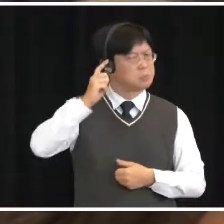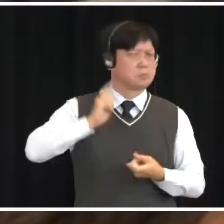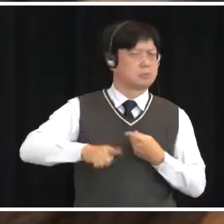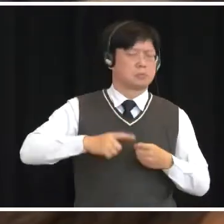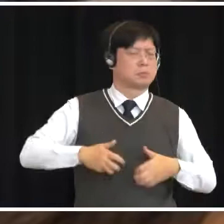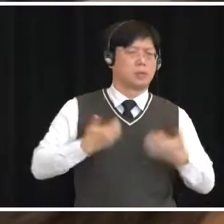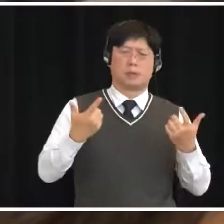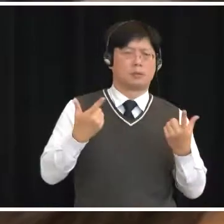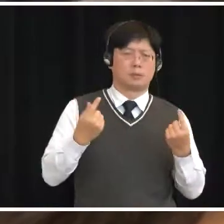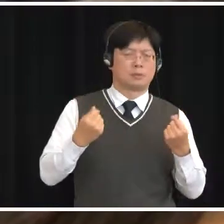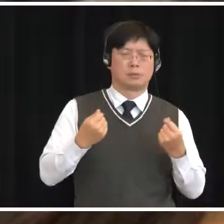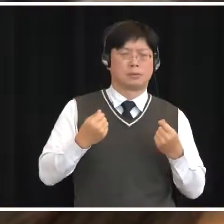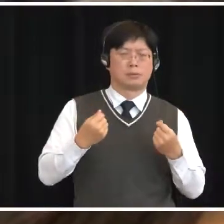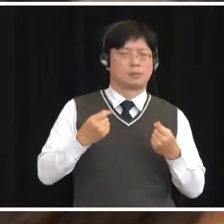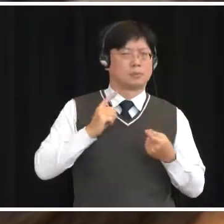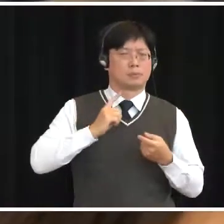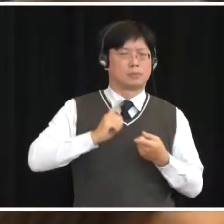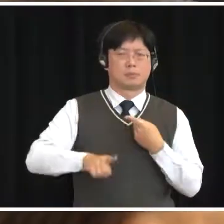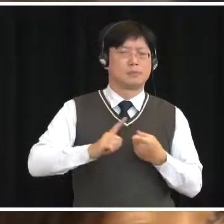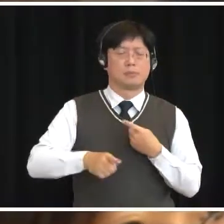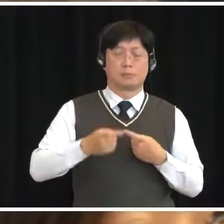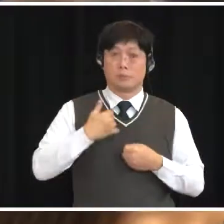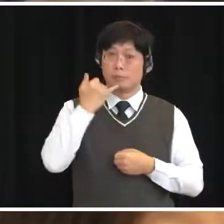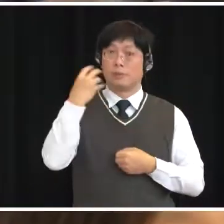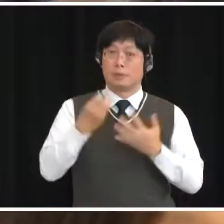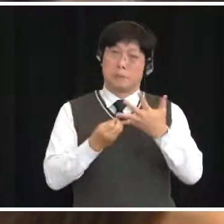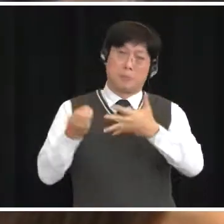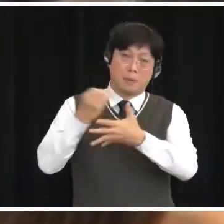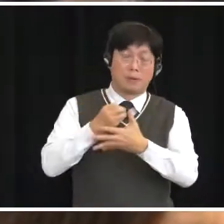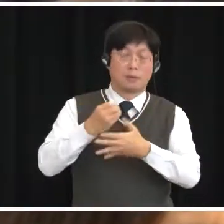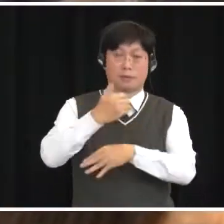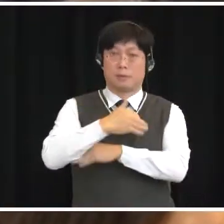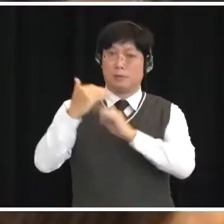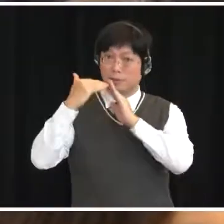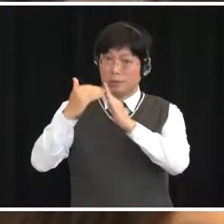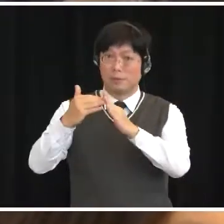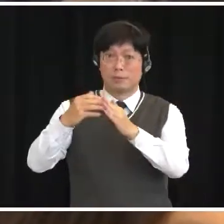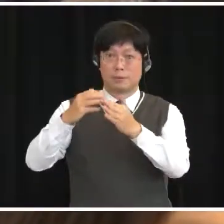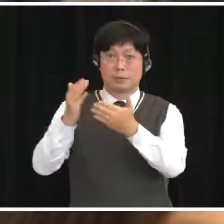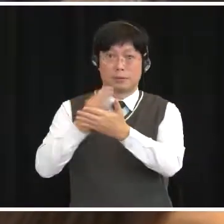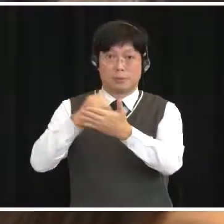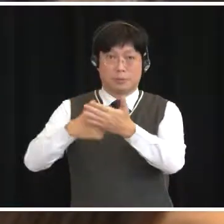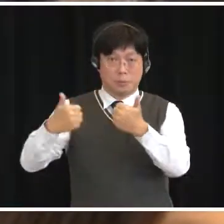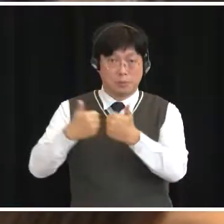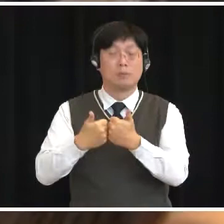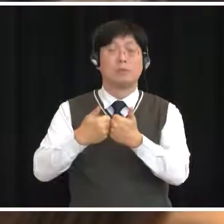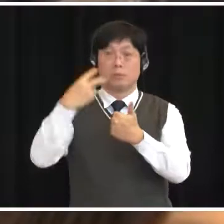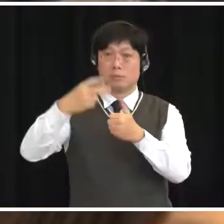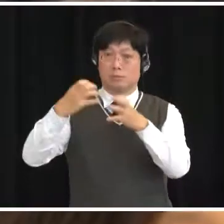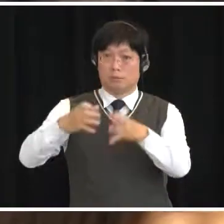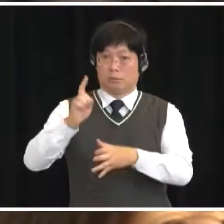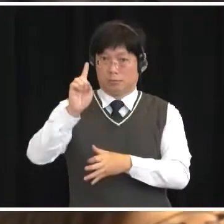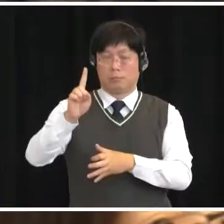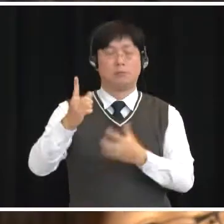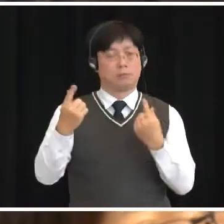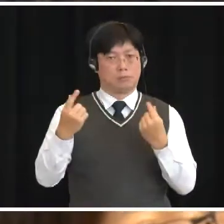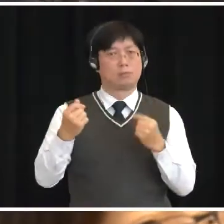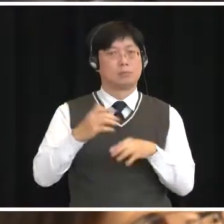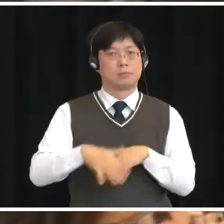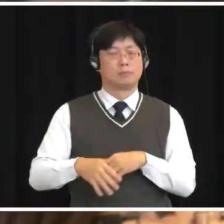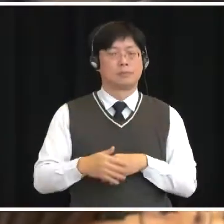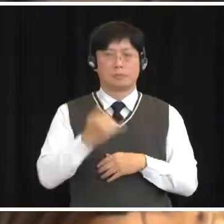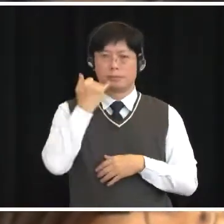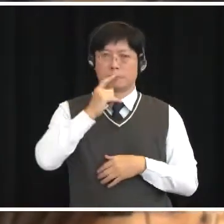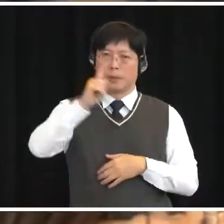And if the students are not happy with the decision made by this committee, then these students can